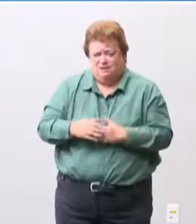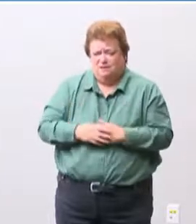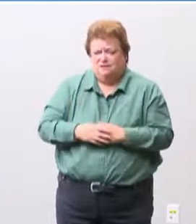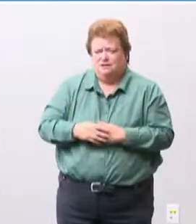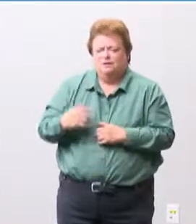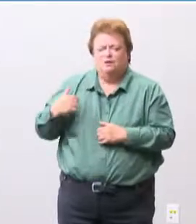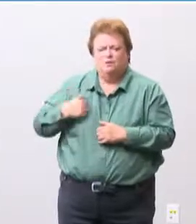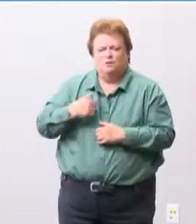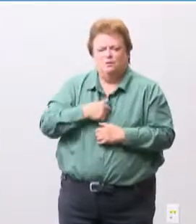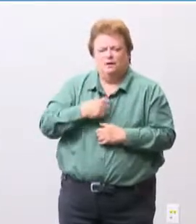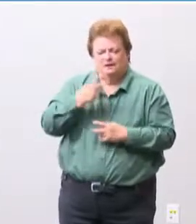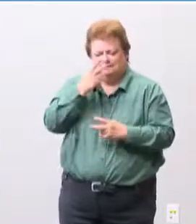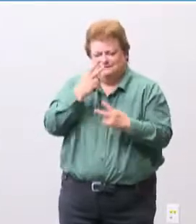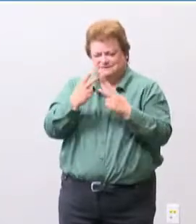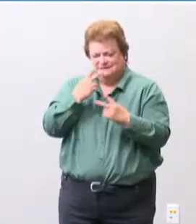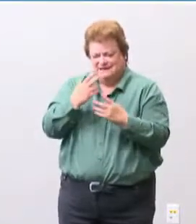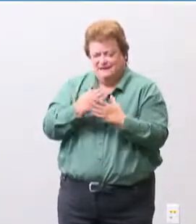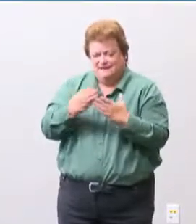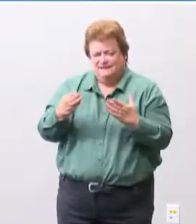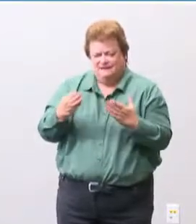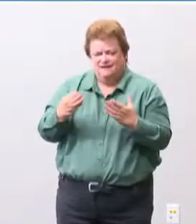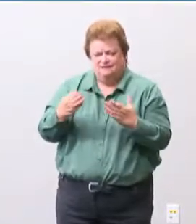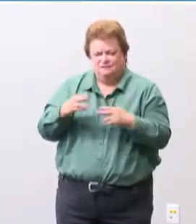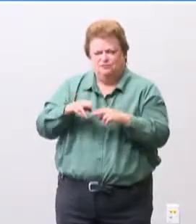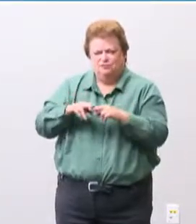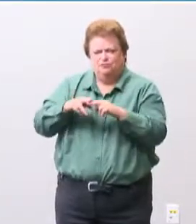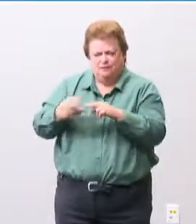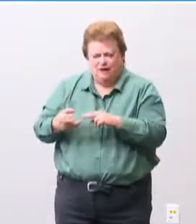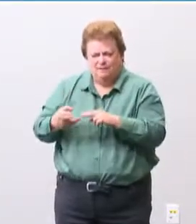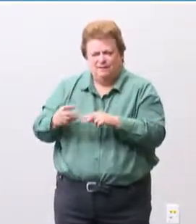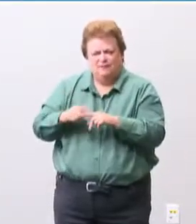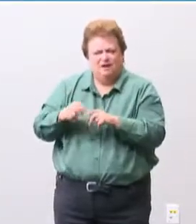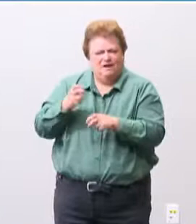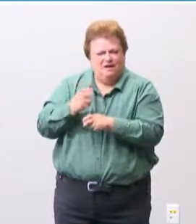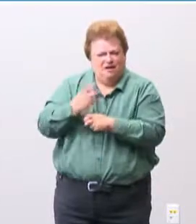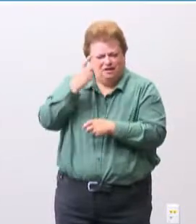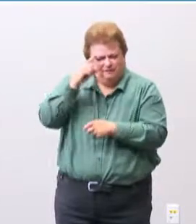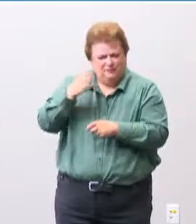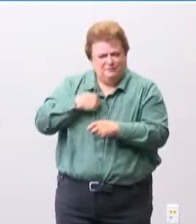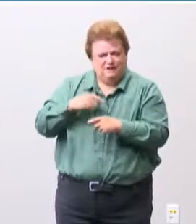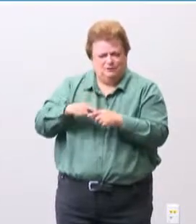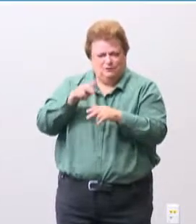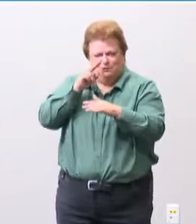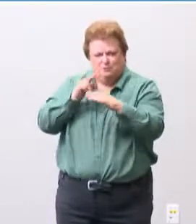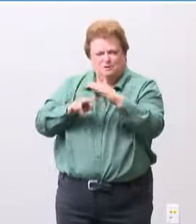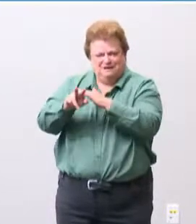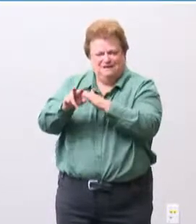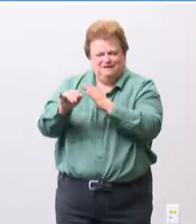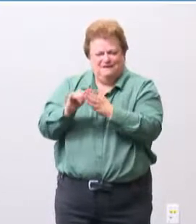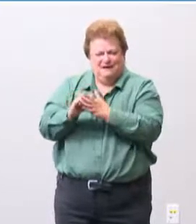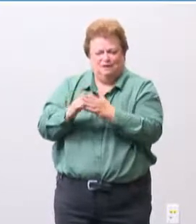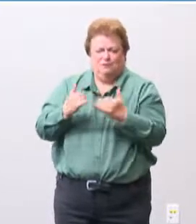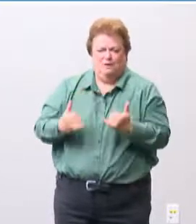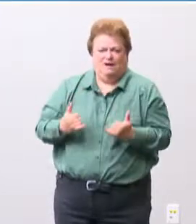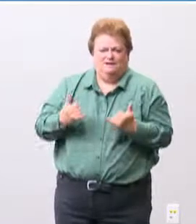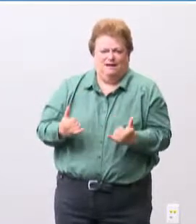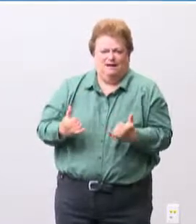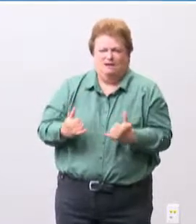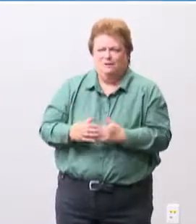we're seeing things drop, but, you know, it's really hard for me to predict that at this